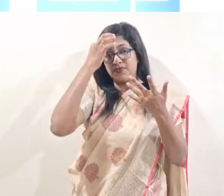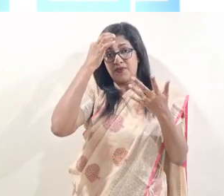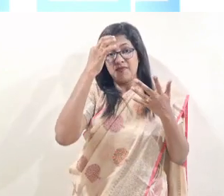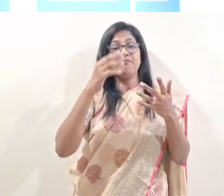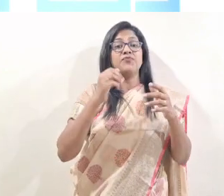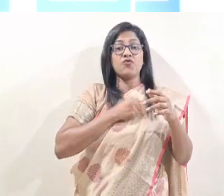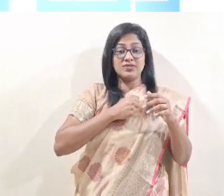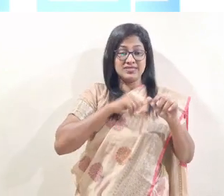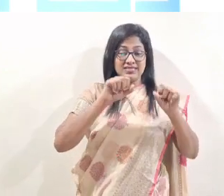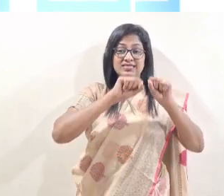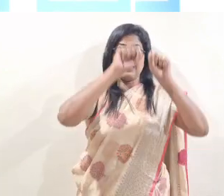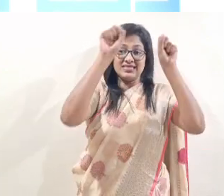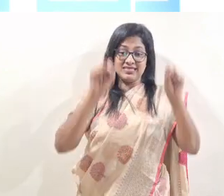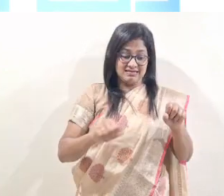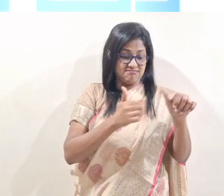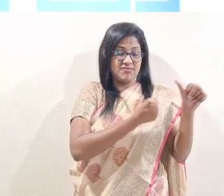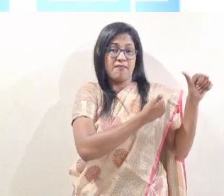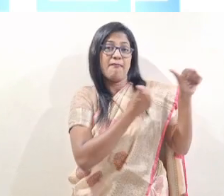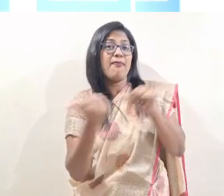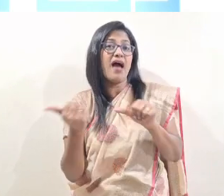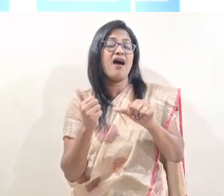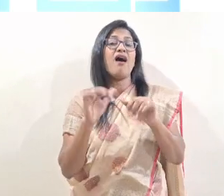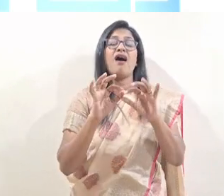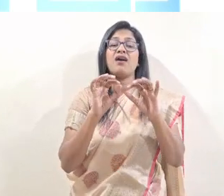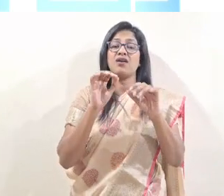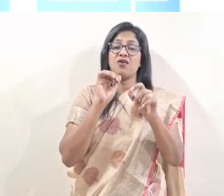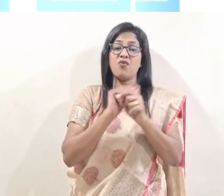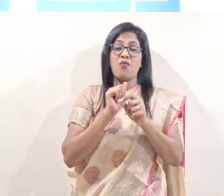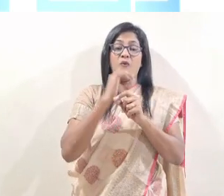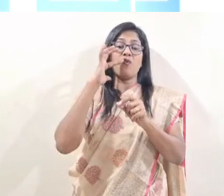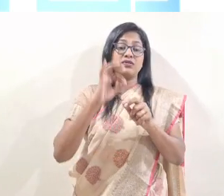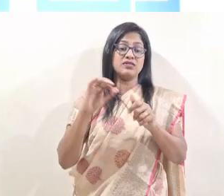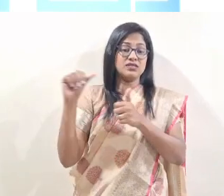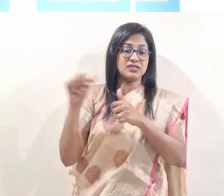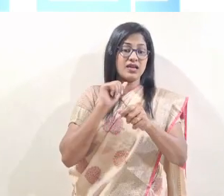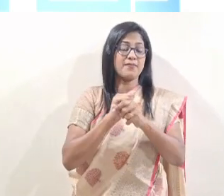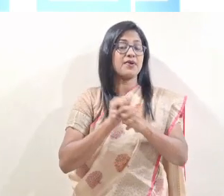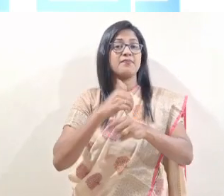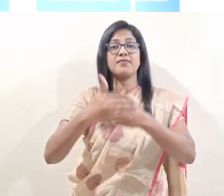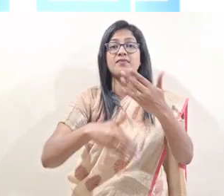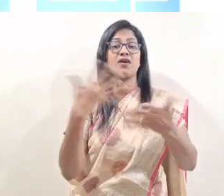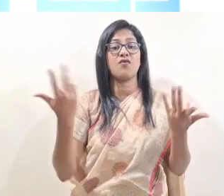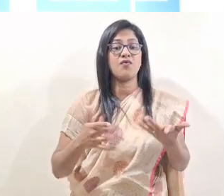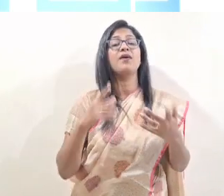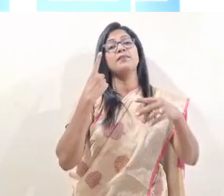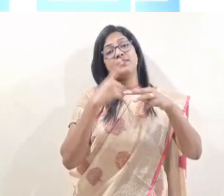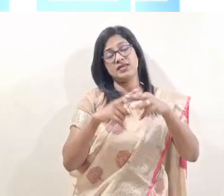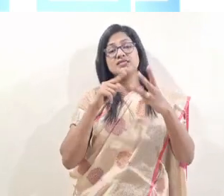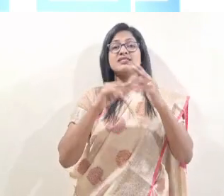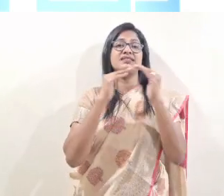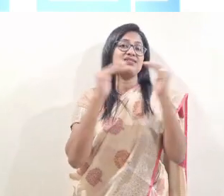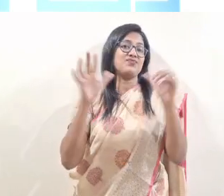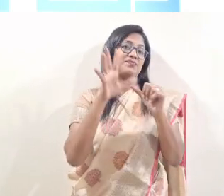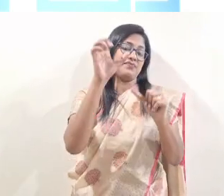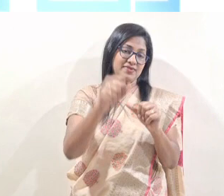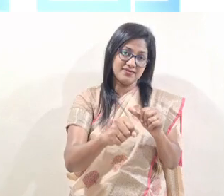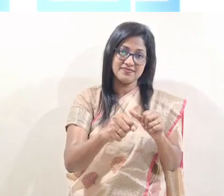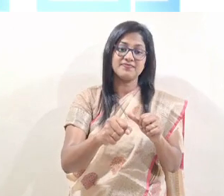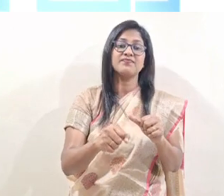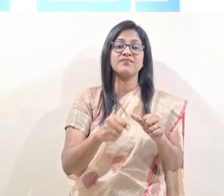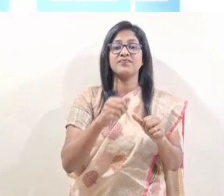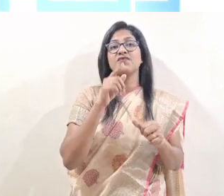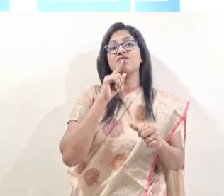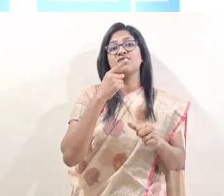restore the system back to its original functioning state? Then equitable access, of course, that goes without saying